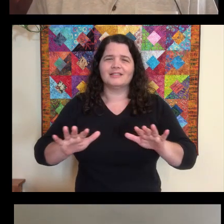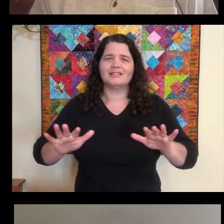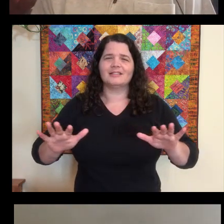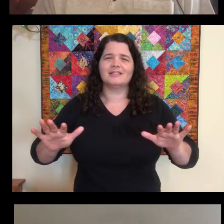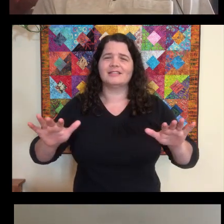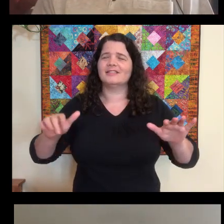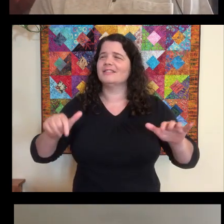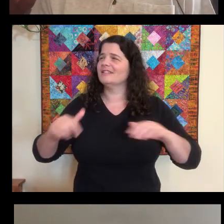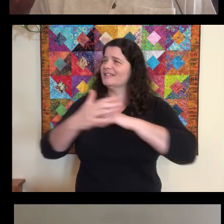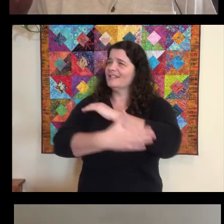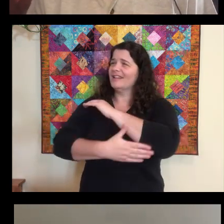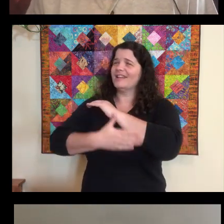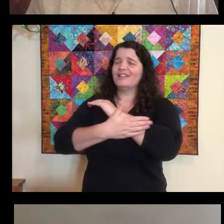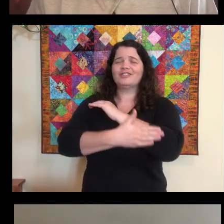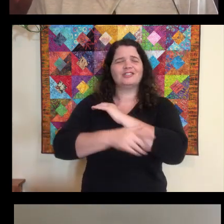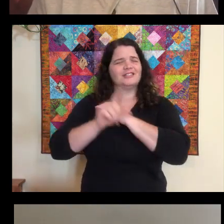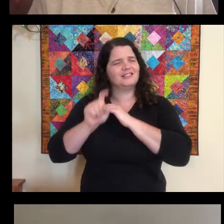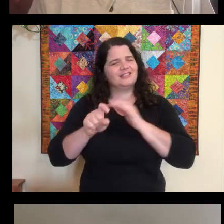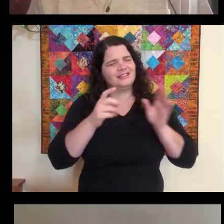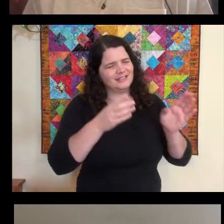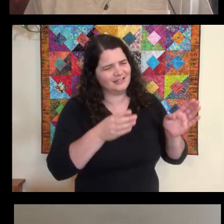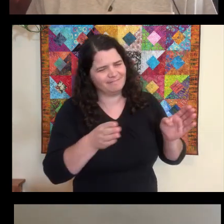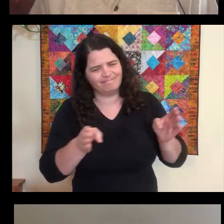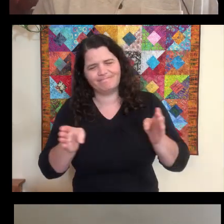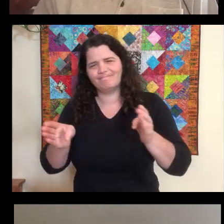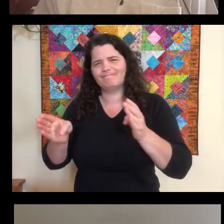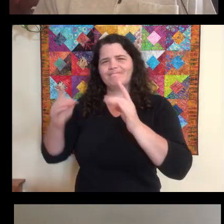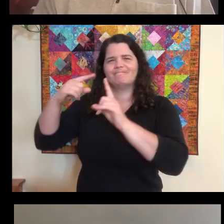Blessed be the nation. Blessed be the